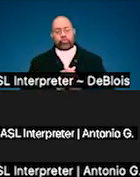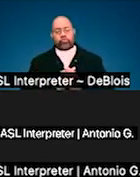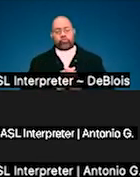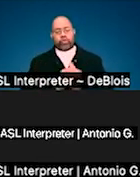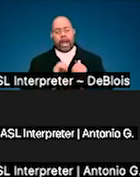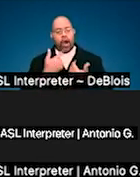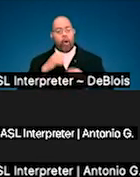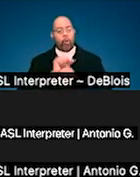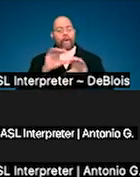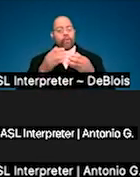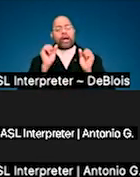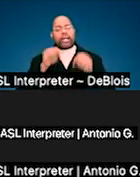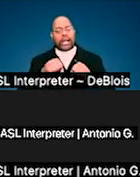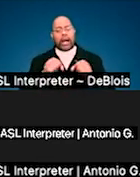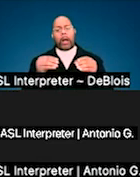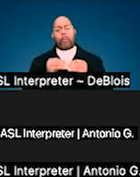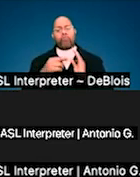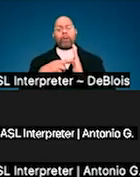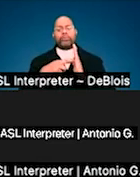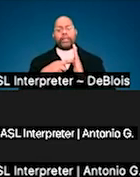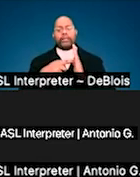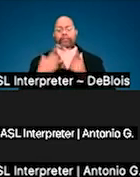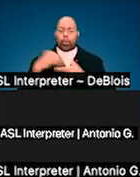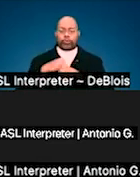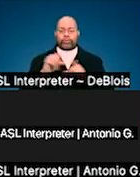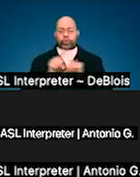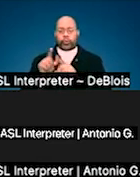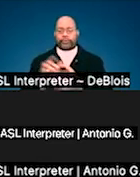how our workforce can be more representative and inclusive as well.